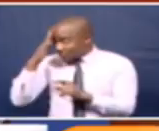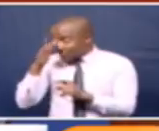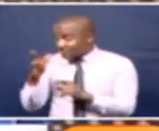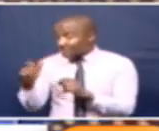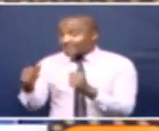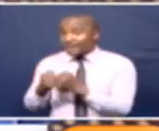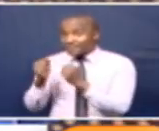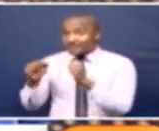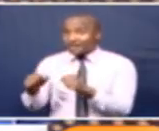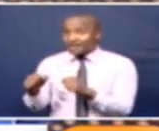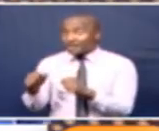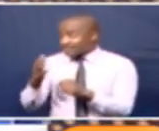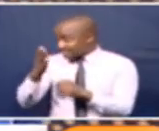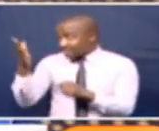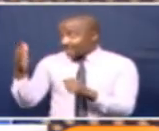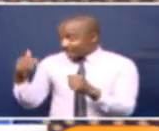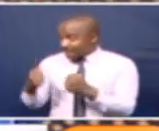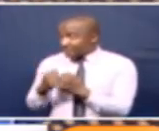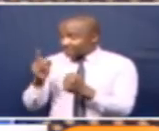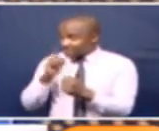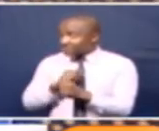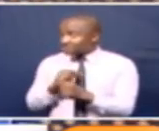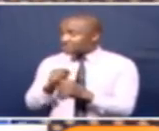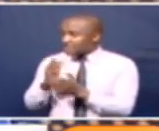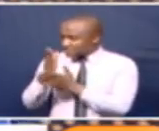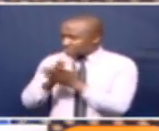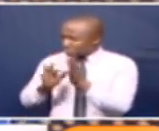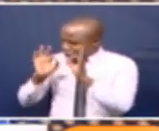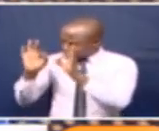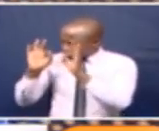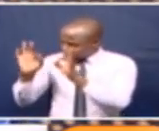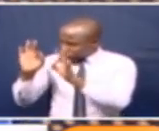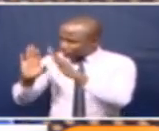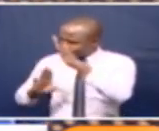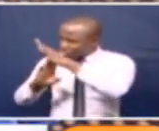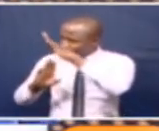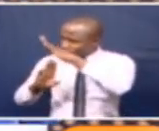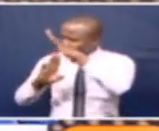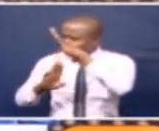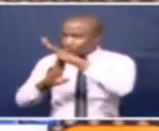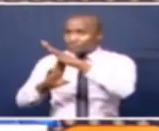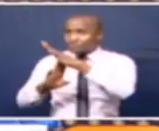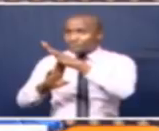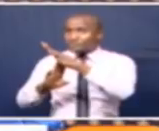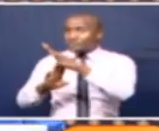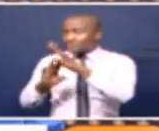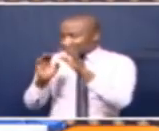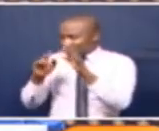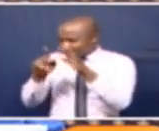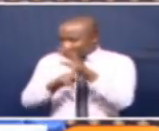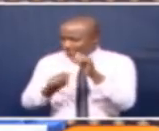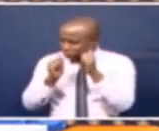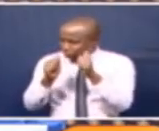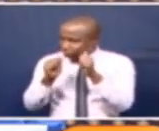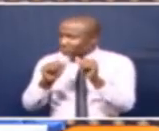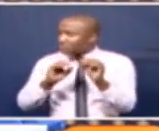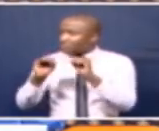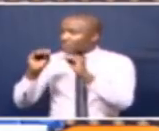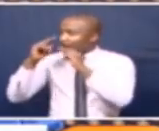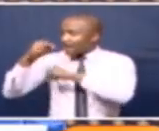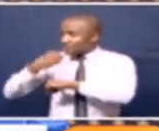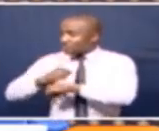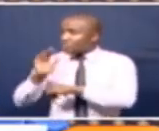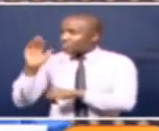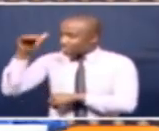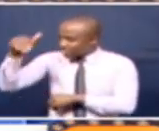is a story that has been told before, where top students, children that performed very well, go to secondary school and